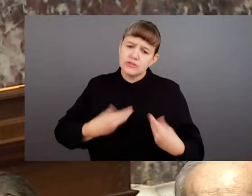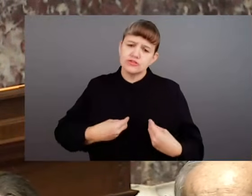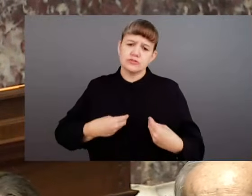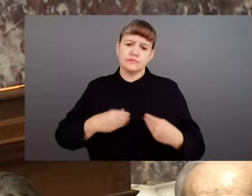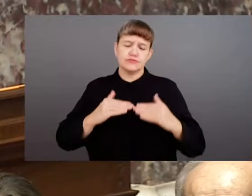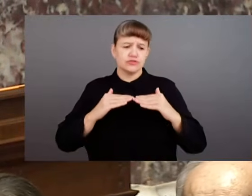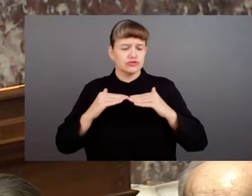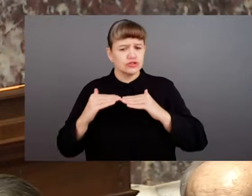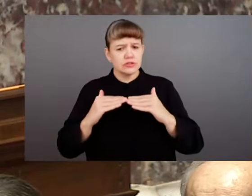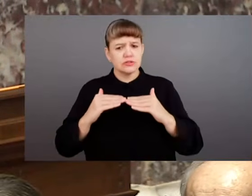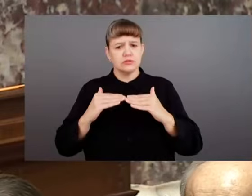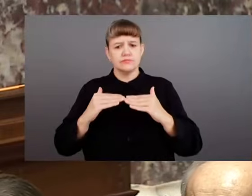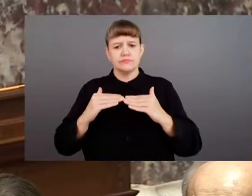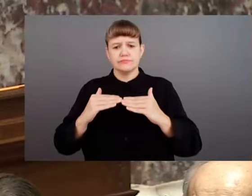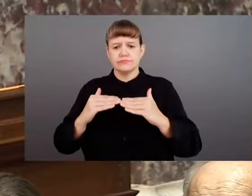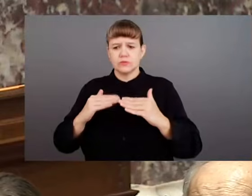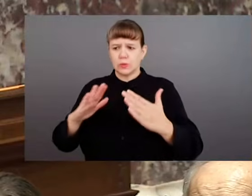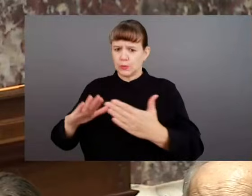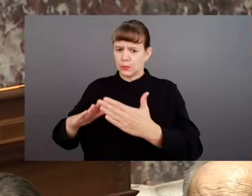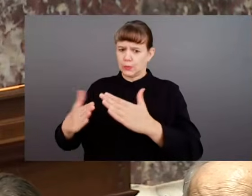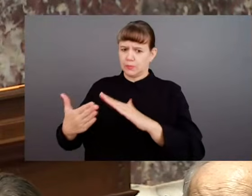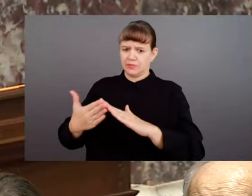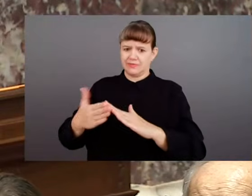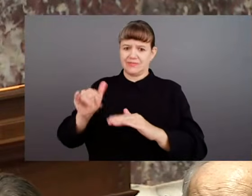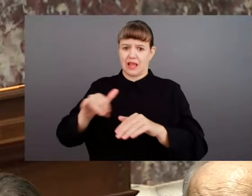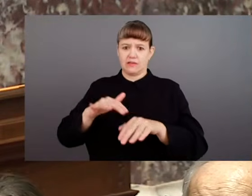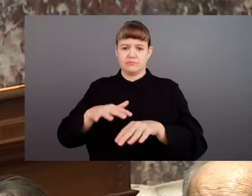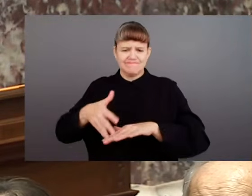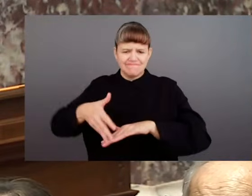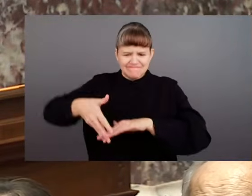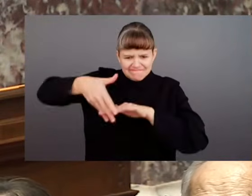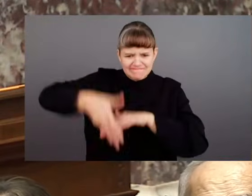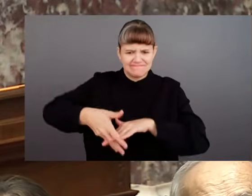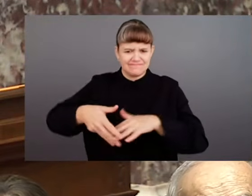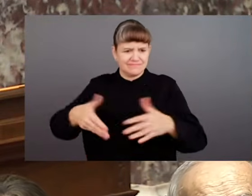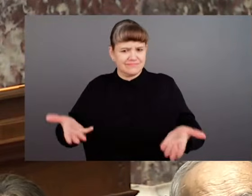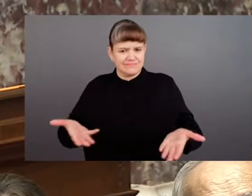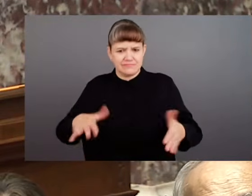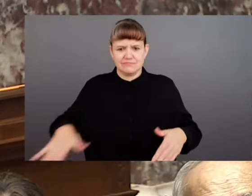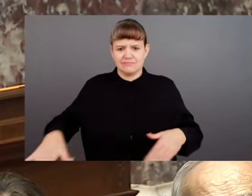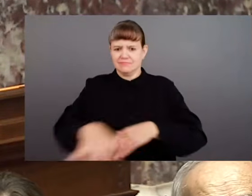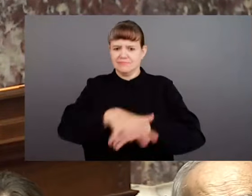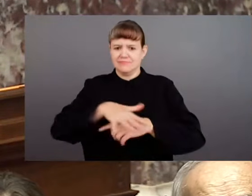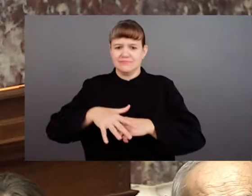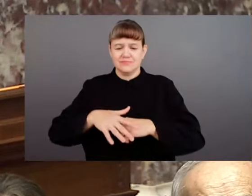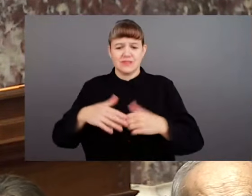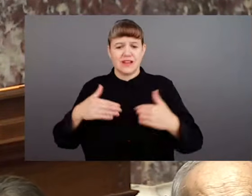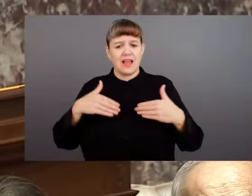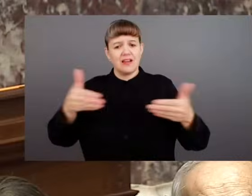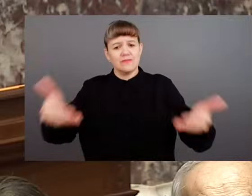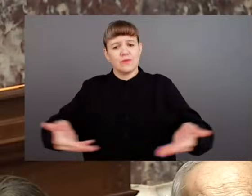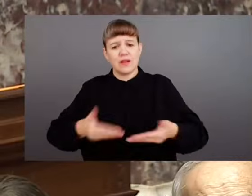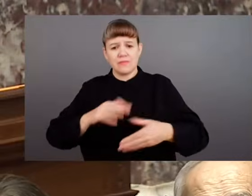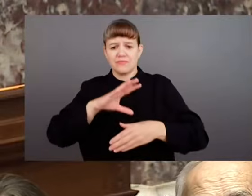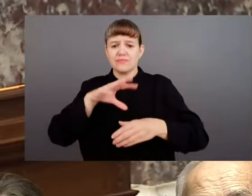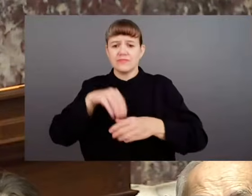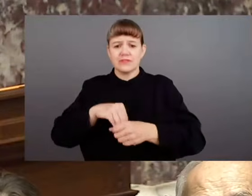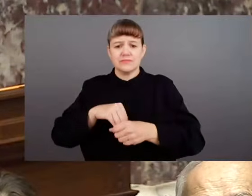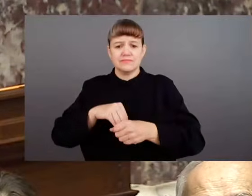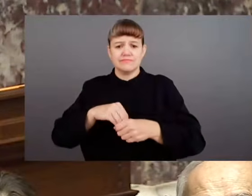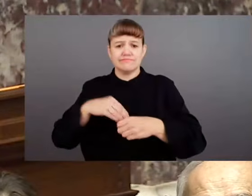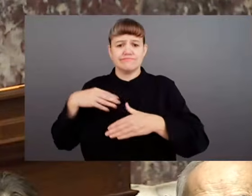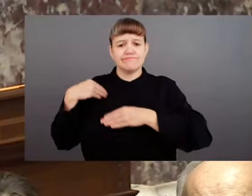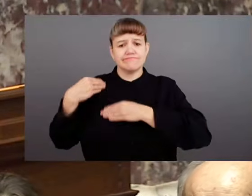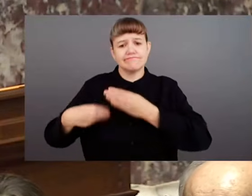everyone to take part in local events and celebrate the legacy of Muslim communities here and around the world. And to our Muslim